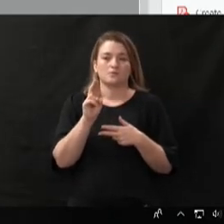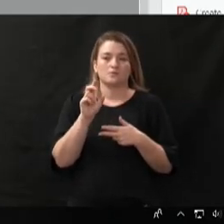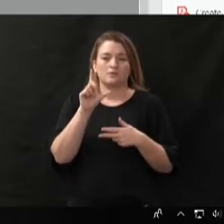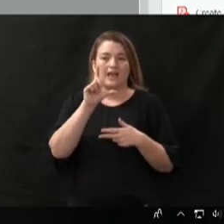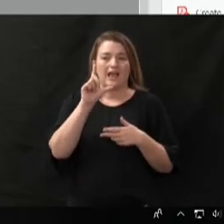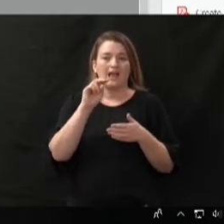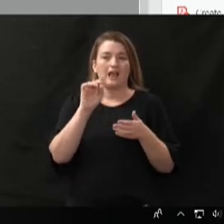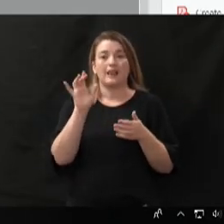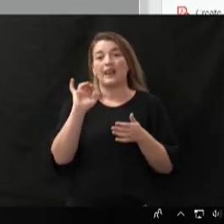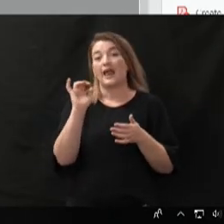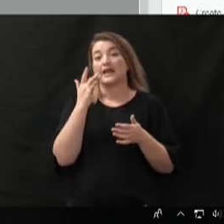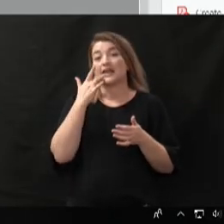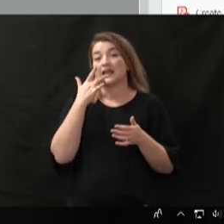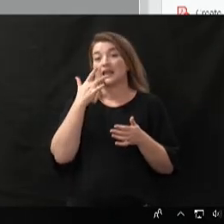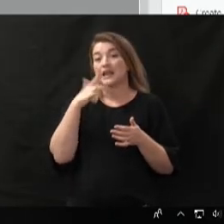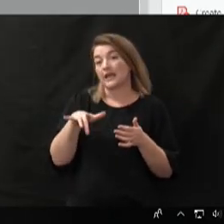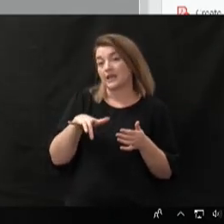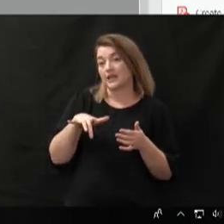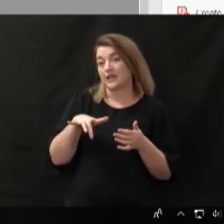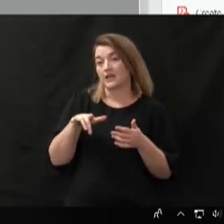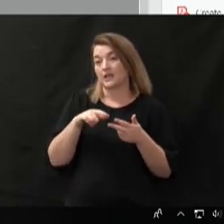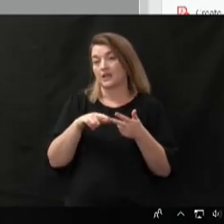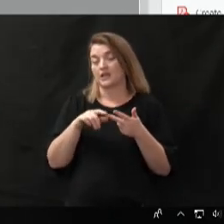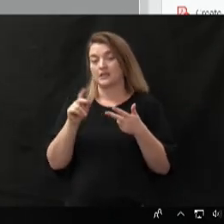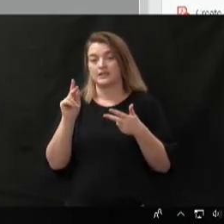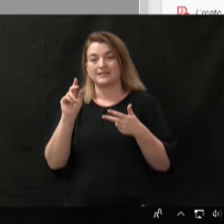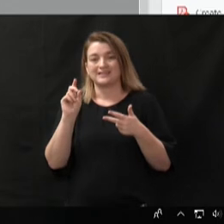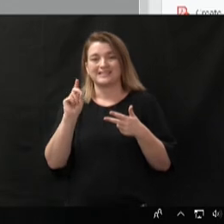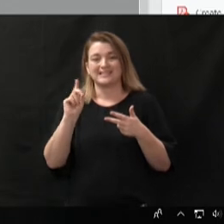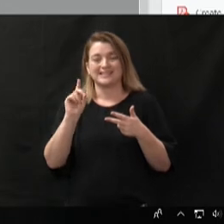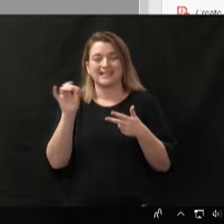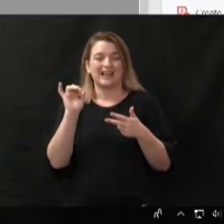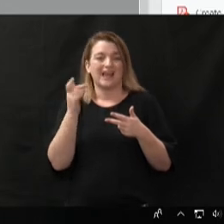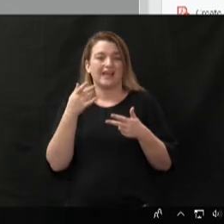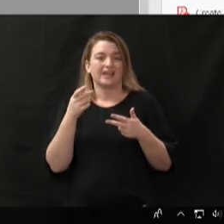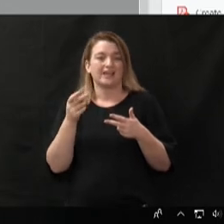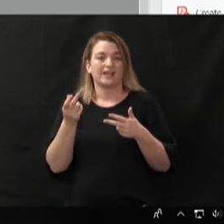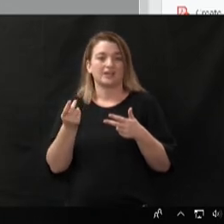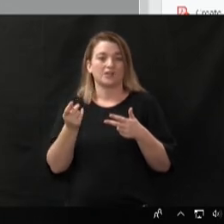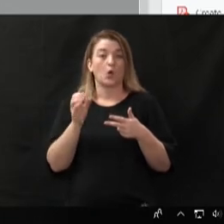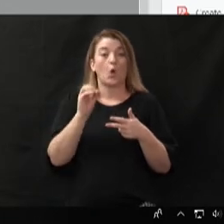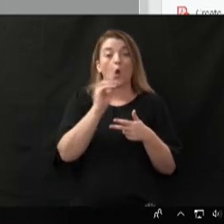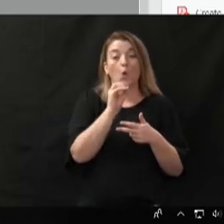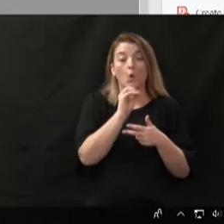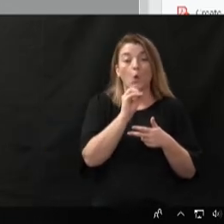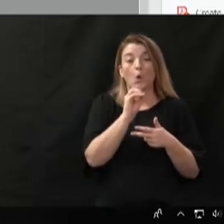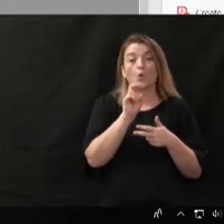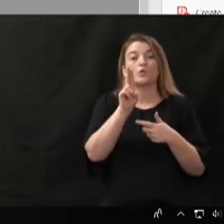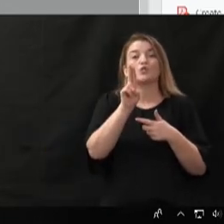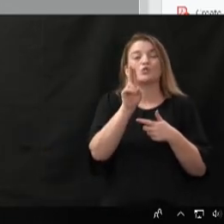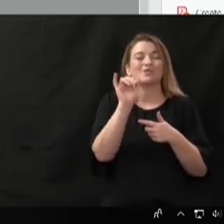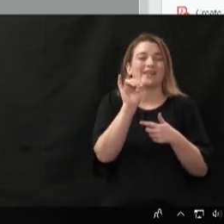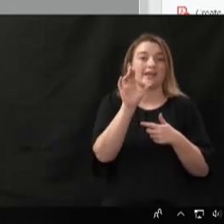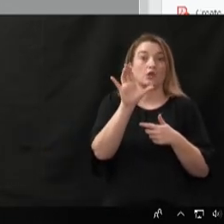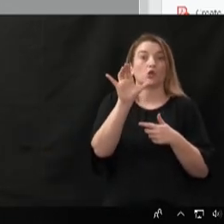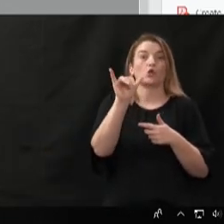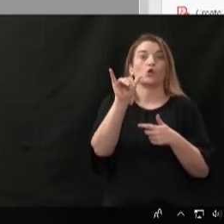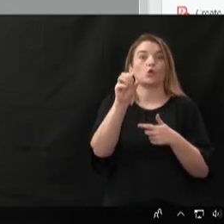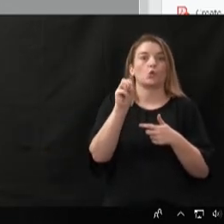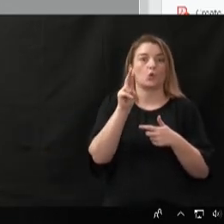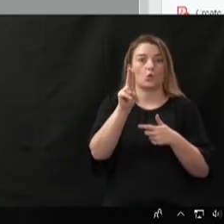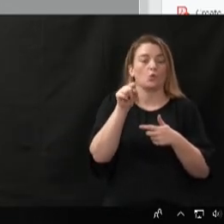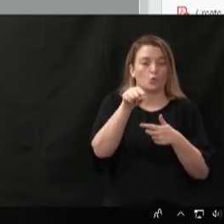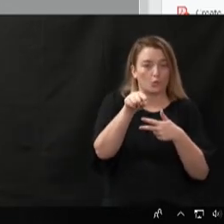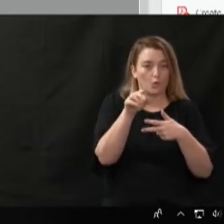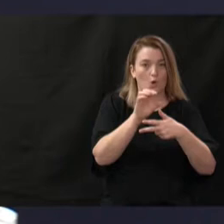picture, and they're like, oh, that's cool, I get it. So it's O, U, lucky dog for could, would, and should.